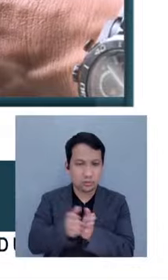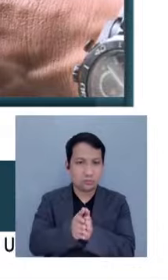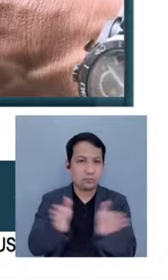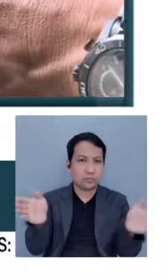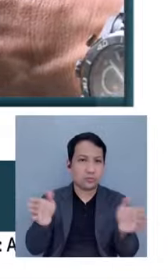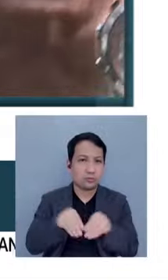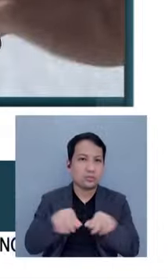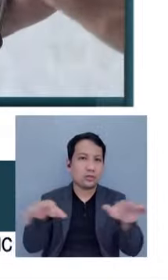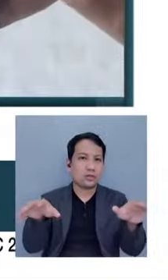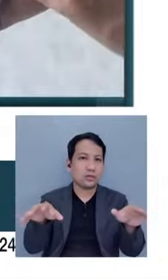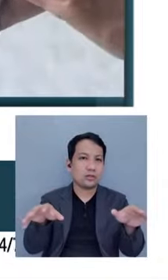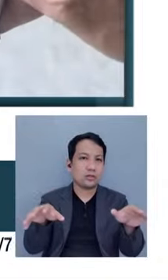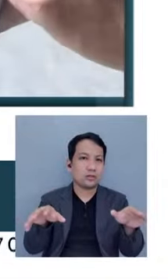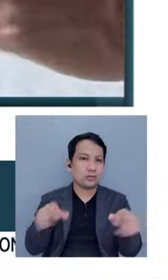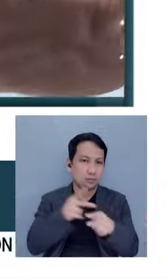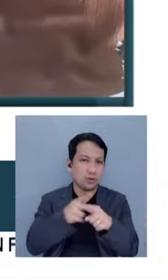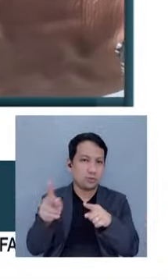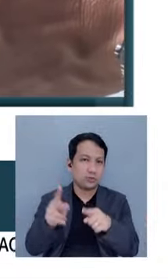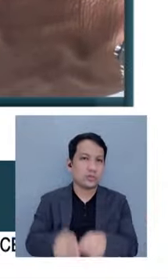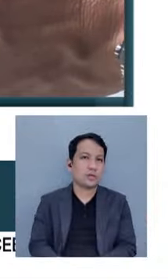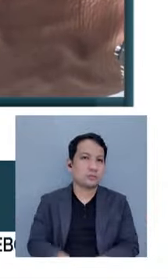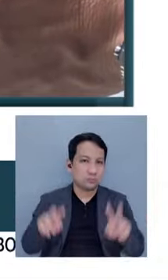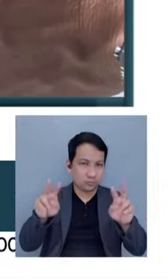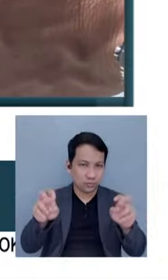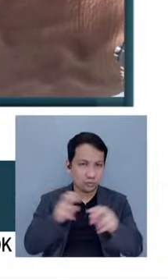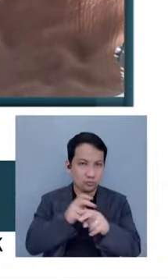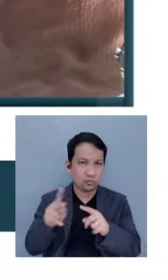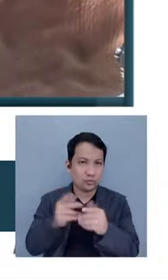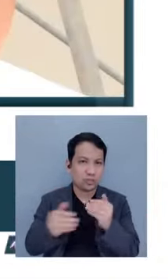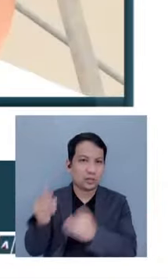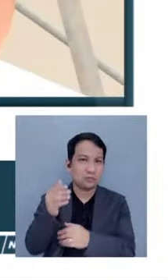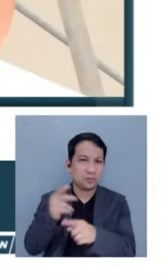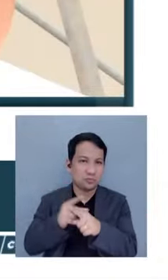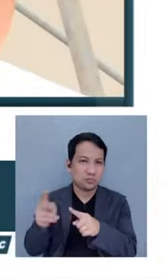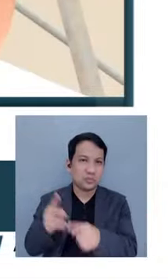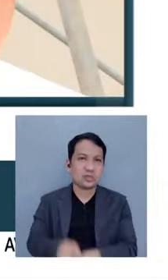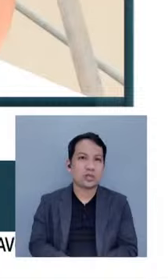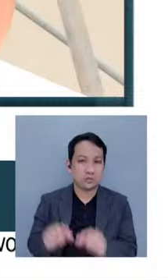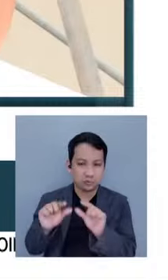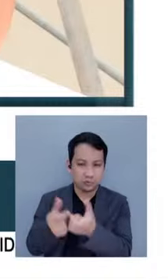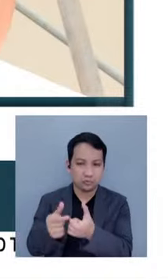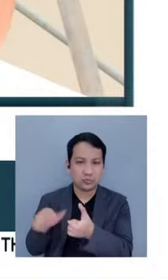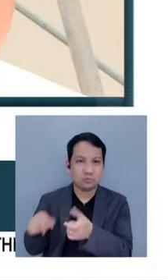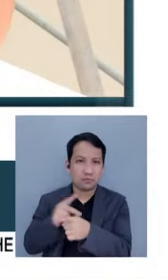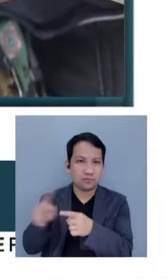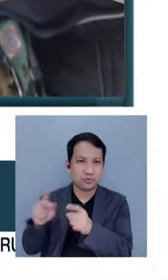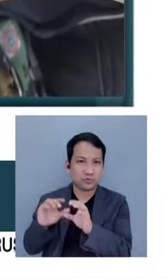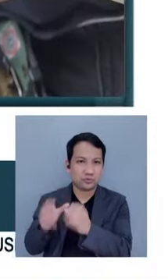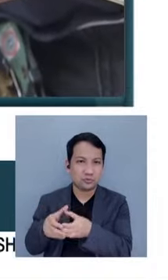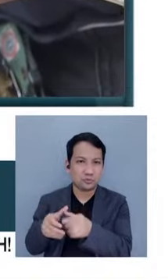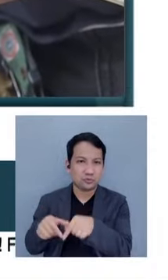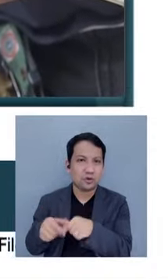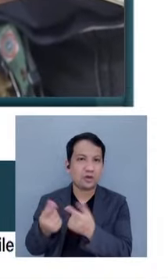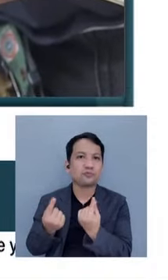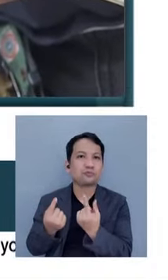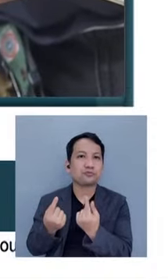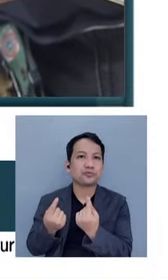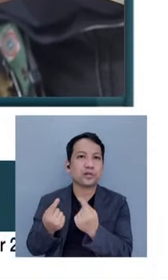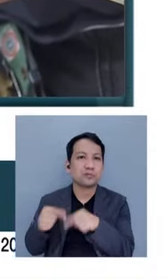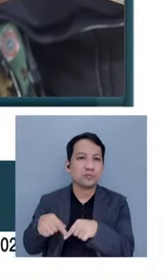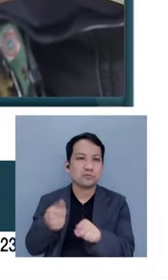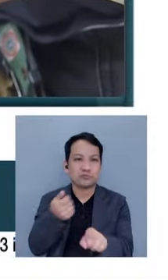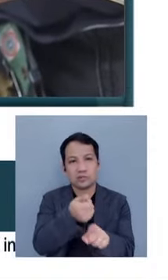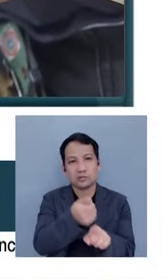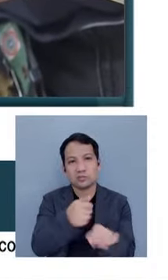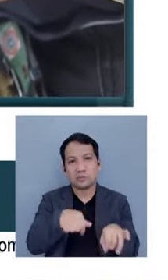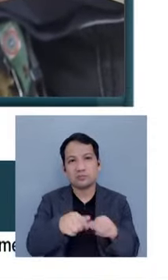by professionals, let's call them advanced persistent threat groups or professional groups, usually backed by state actors. When